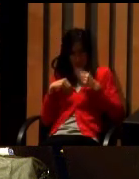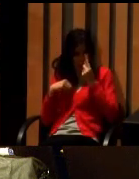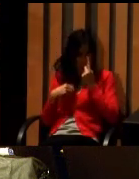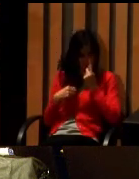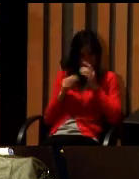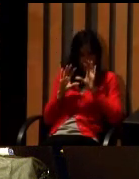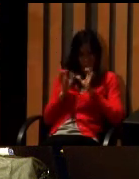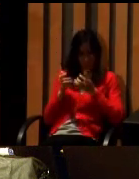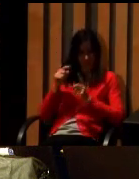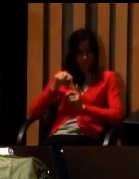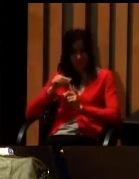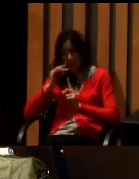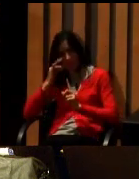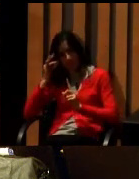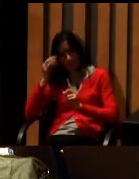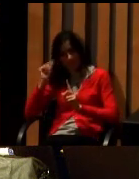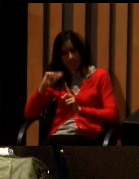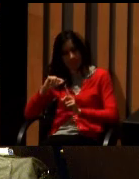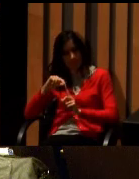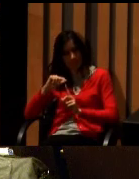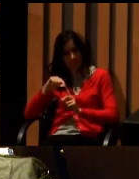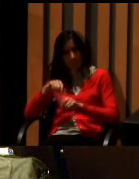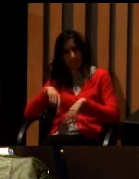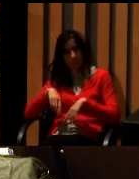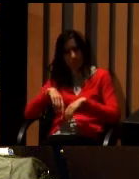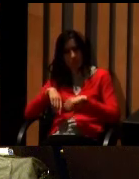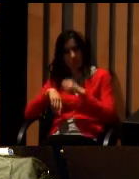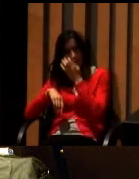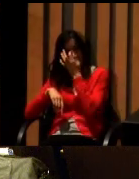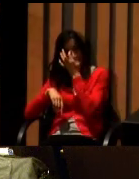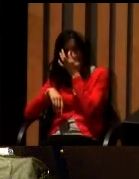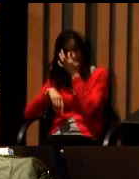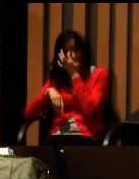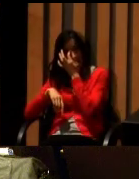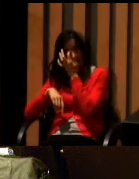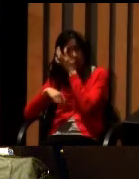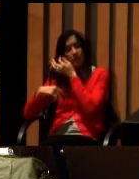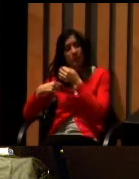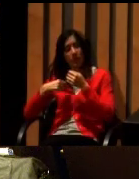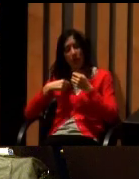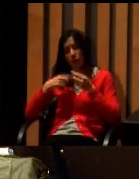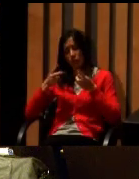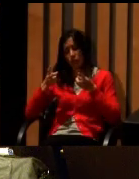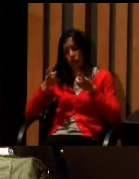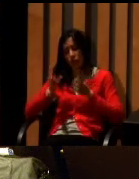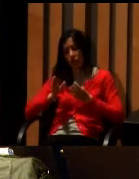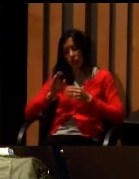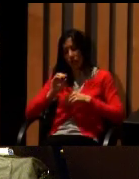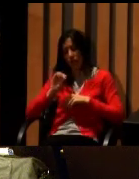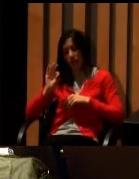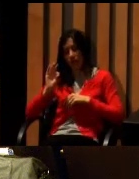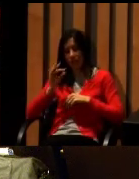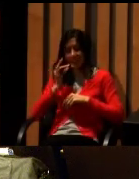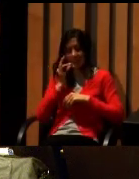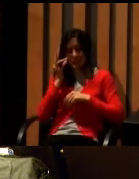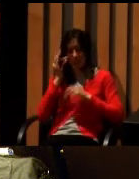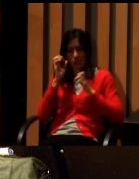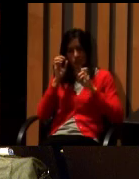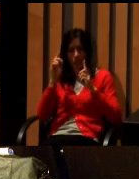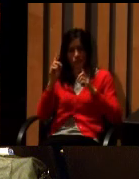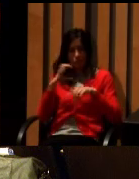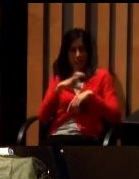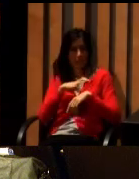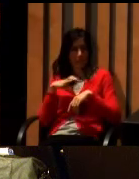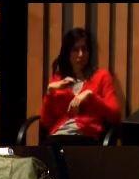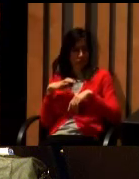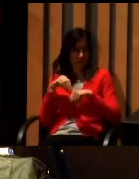get away with it. When I was honored to be the director of the American Indian Education Commission in Los Angeles, I naively thought through